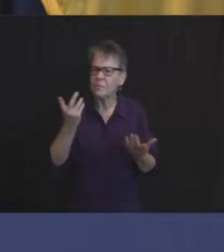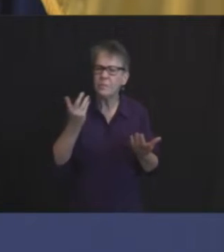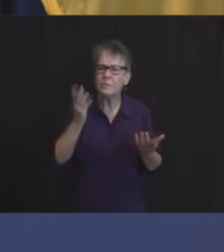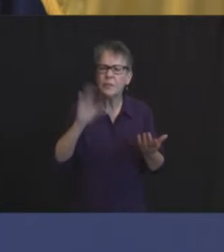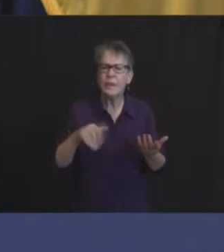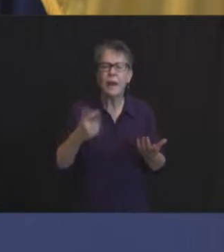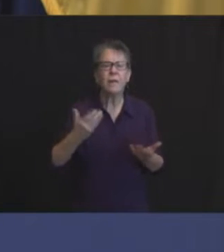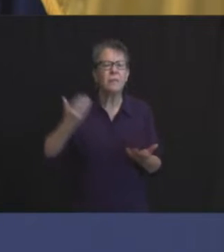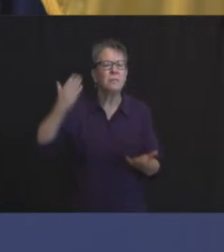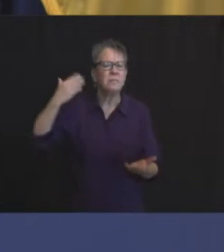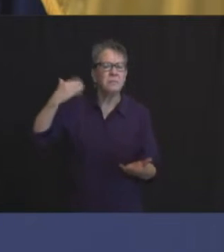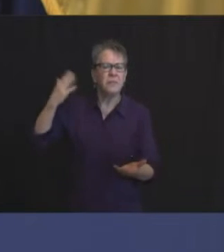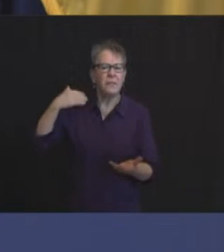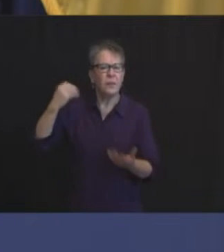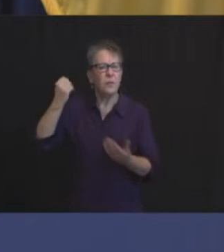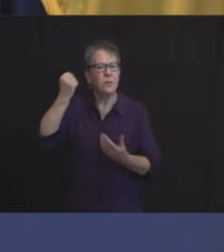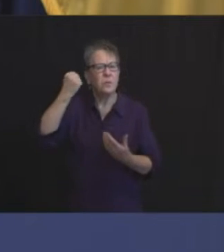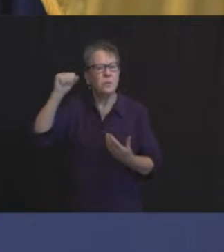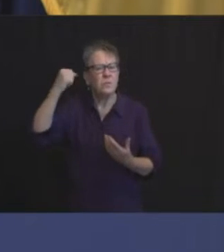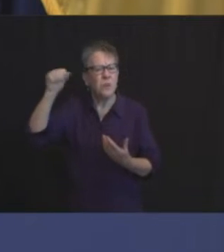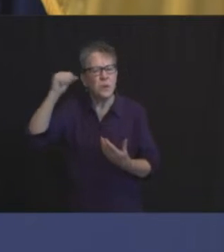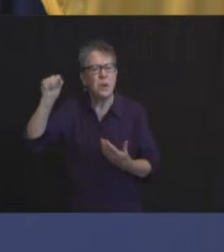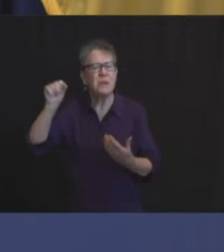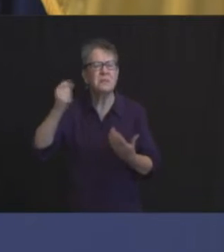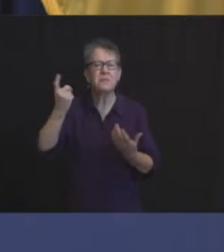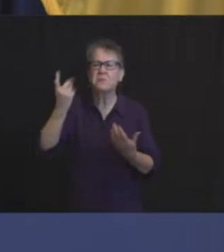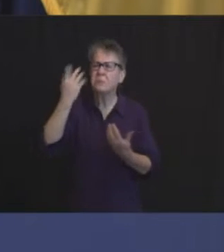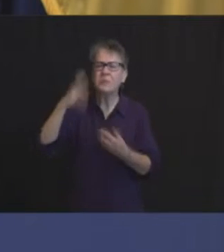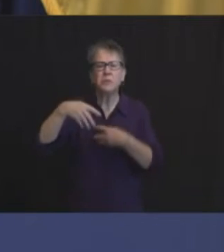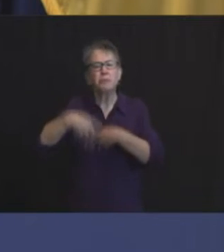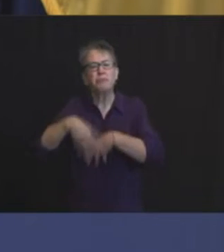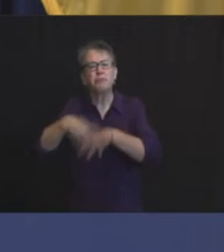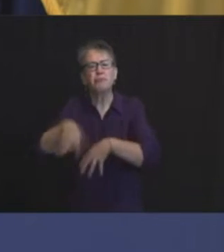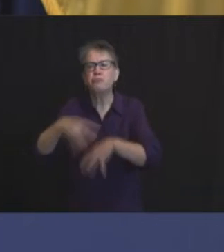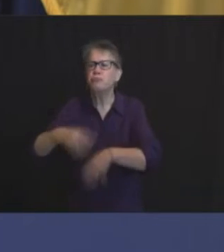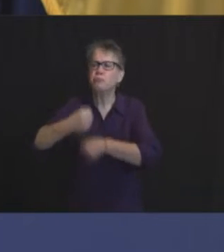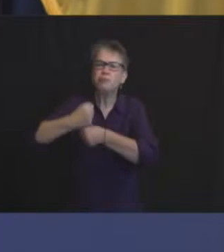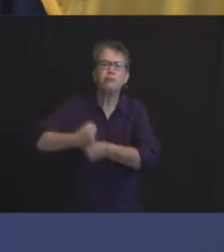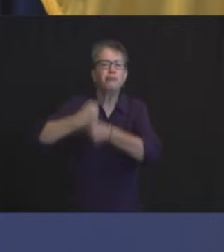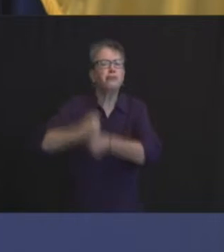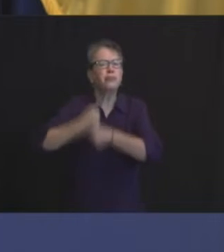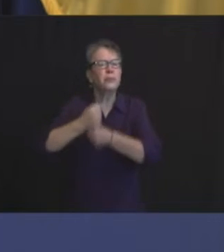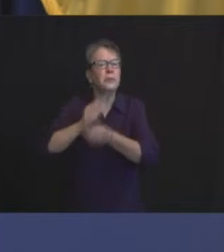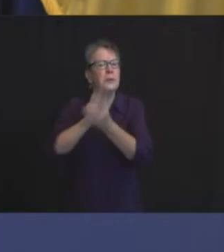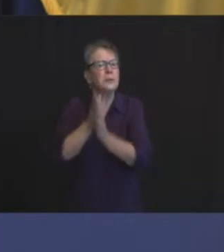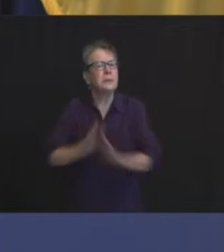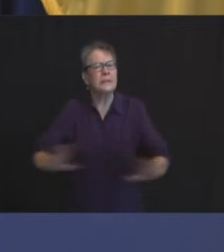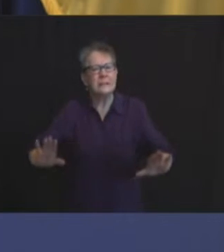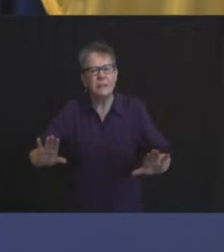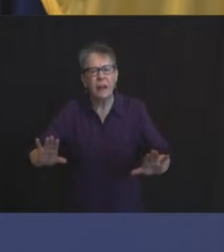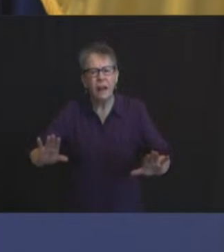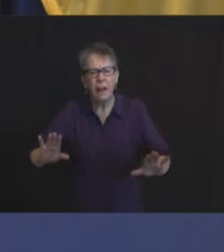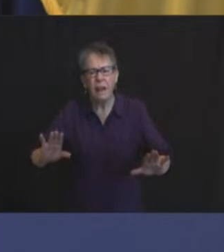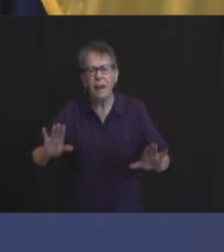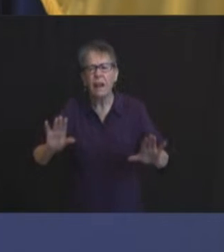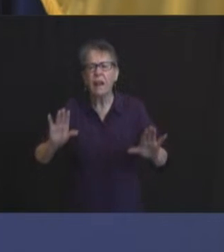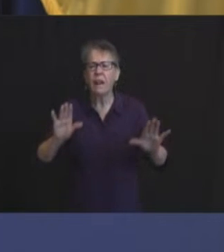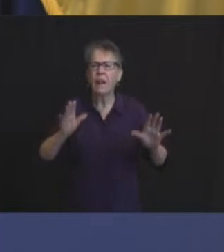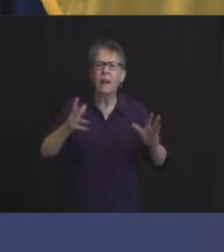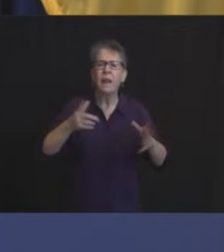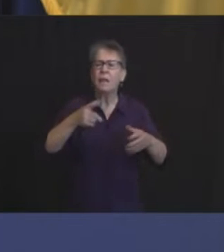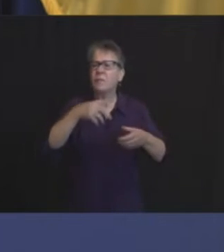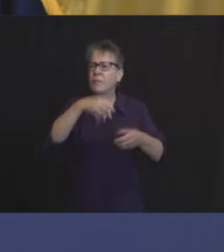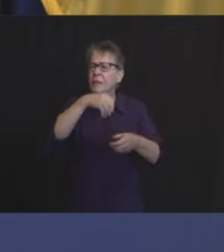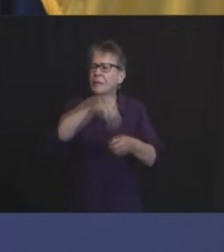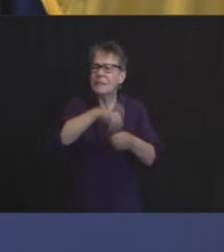at the State House, they were peaceful, but they were jamming up the works inside. Law enforcement has lost control or come close to losing control